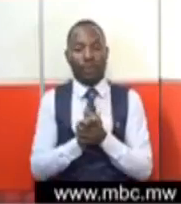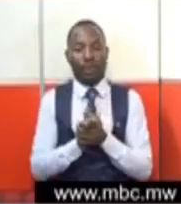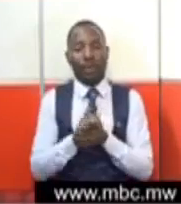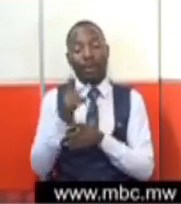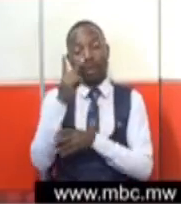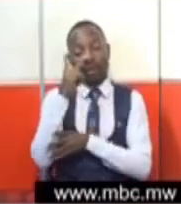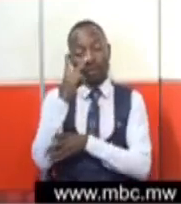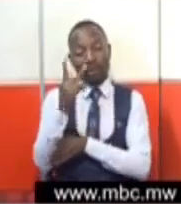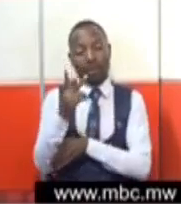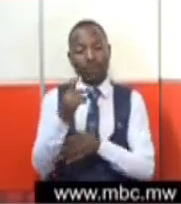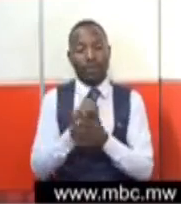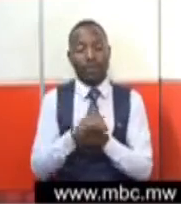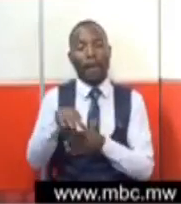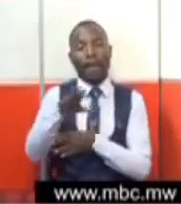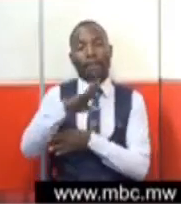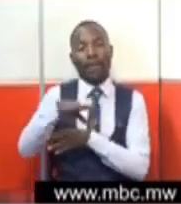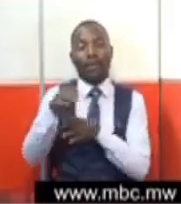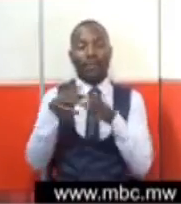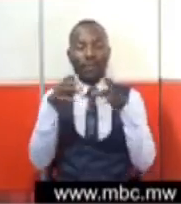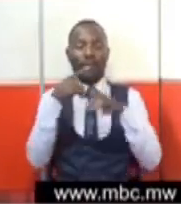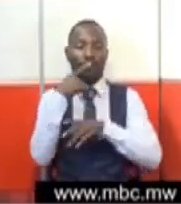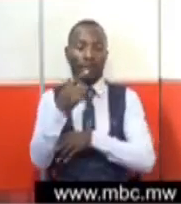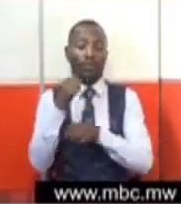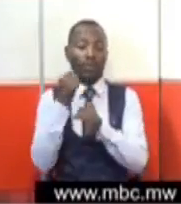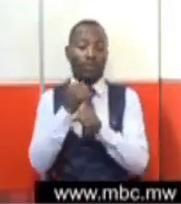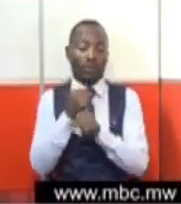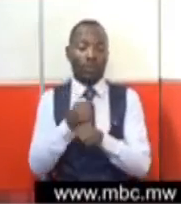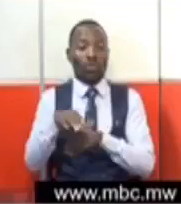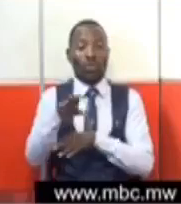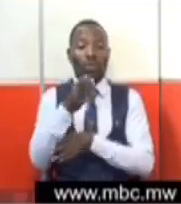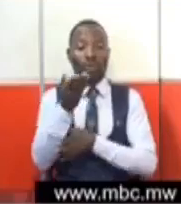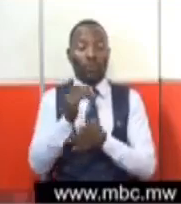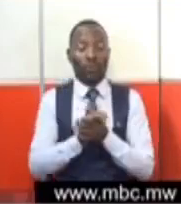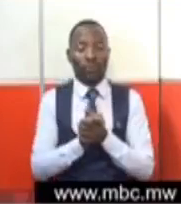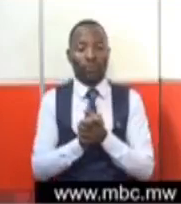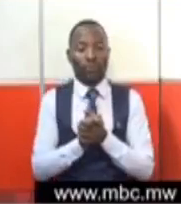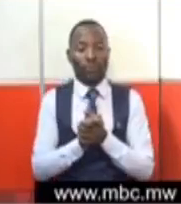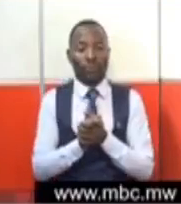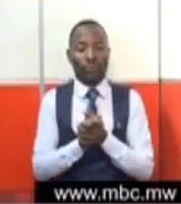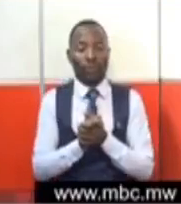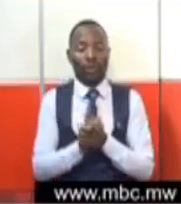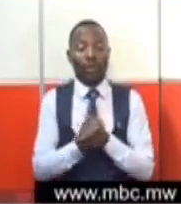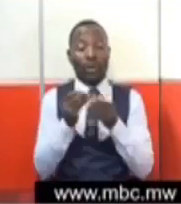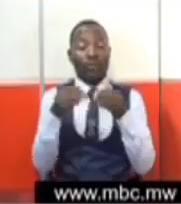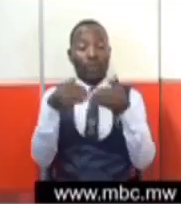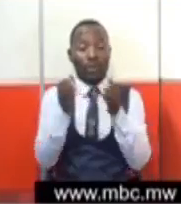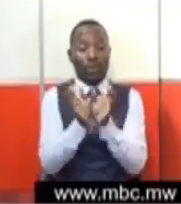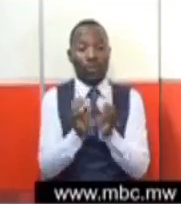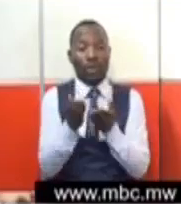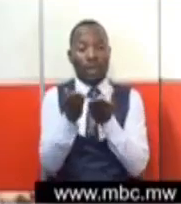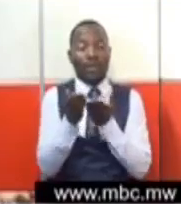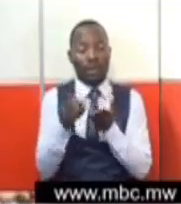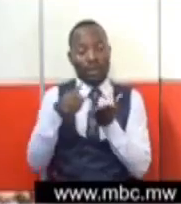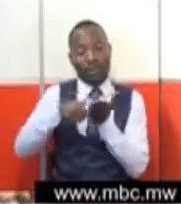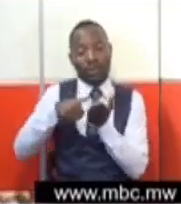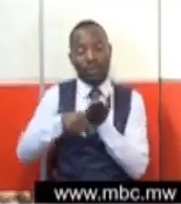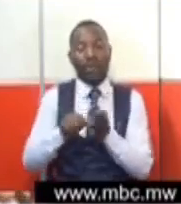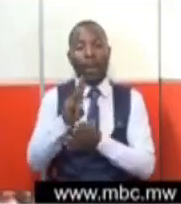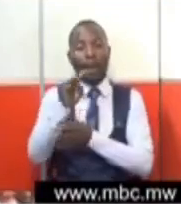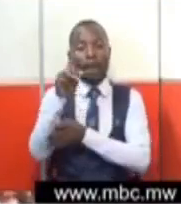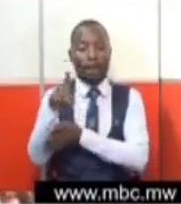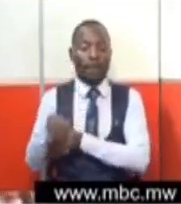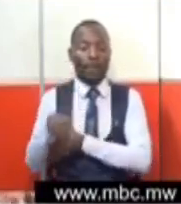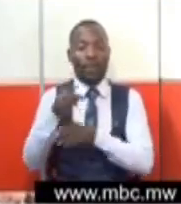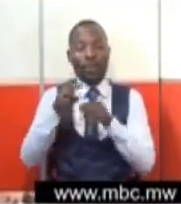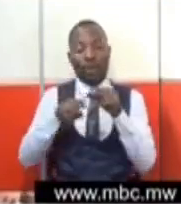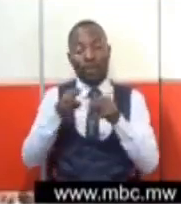seen the areas where they work. In those rural areas, we have groups that received loans. Member of Parliament for